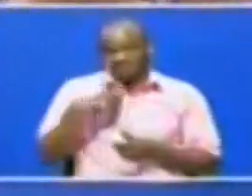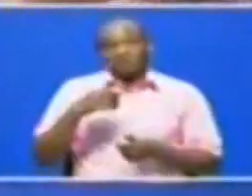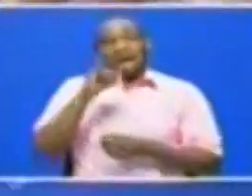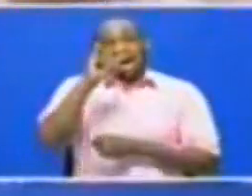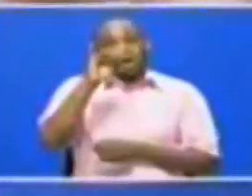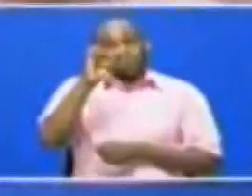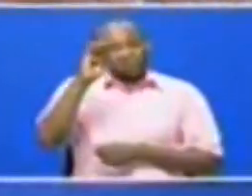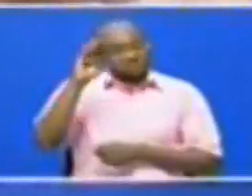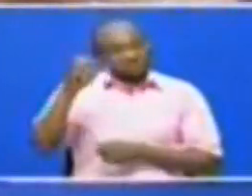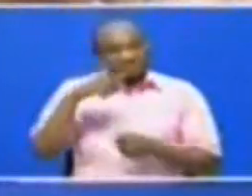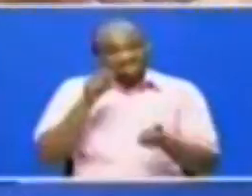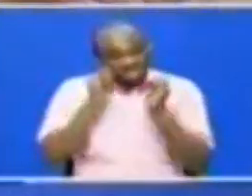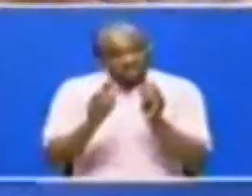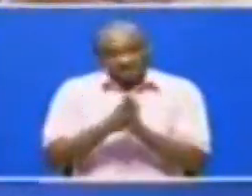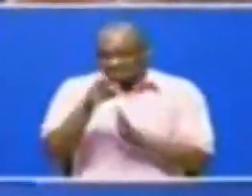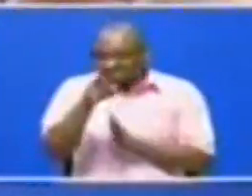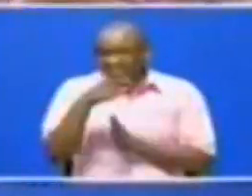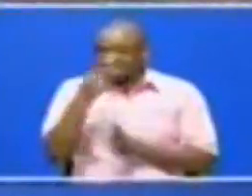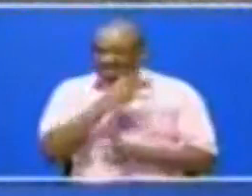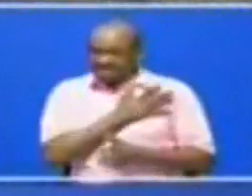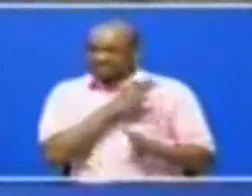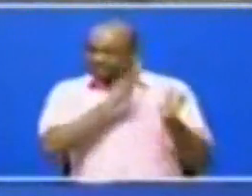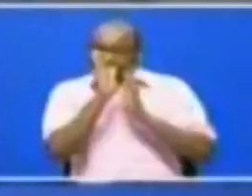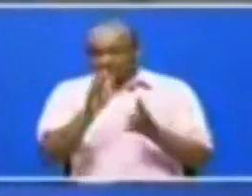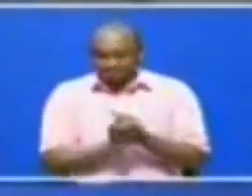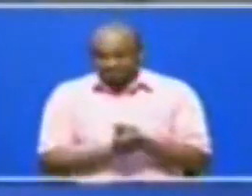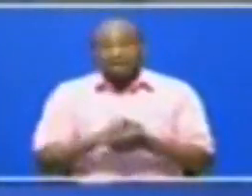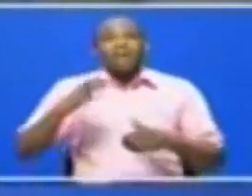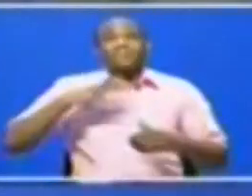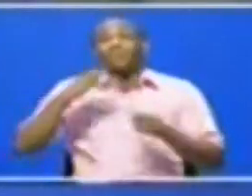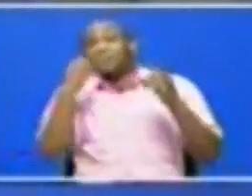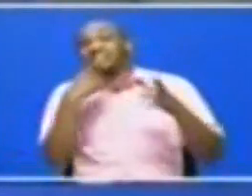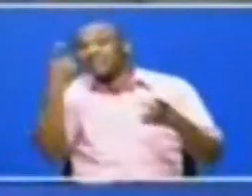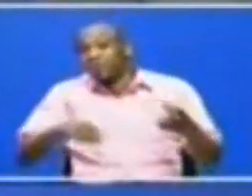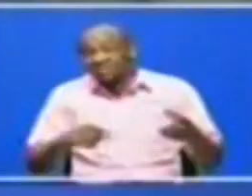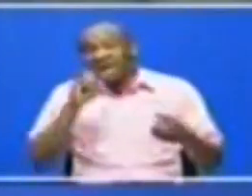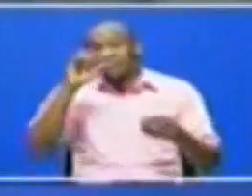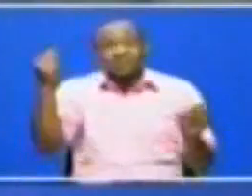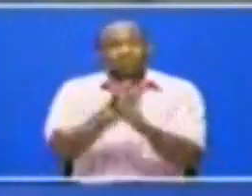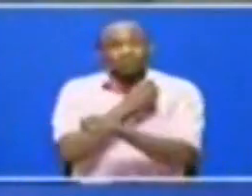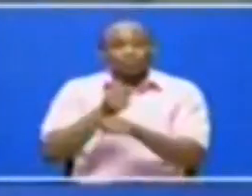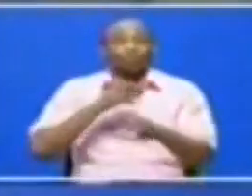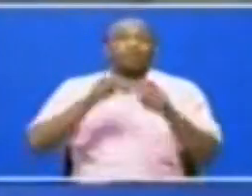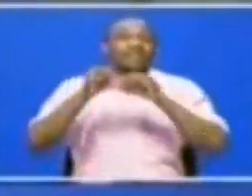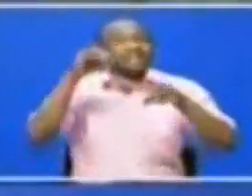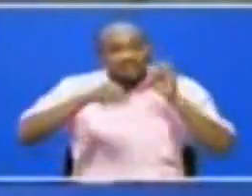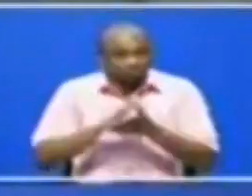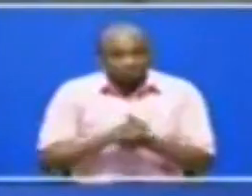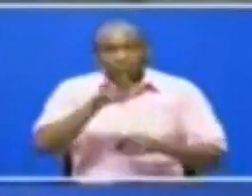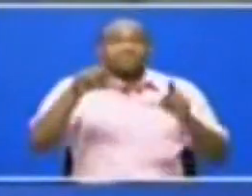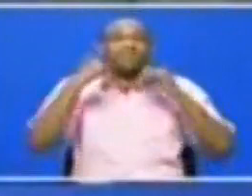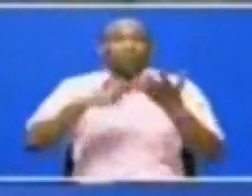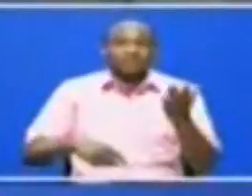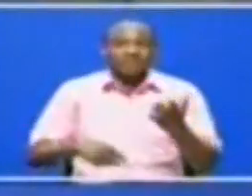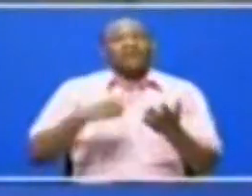the IEBC are a ploy by NASA. Those who are telling us IEBC cannot conduct elections are telling us